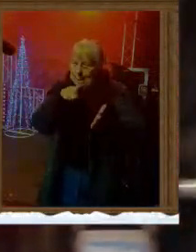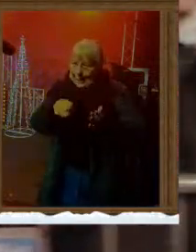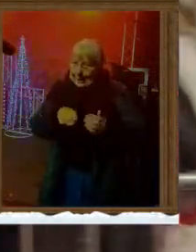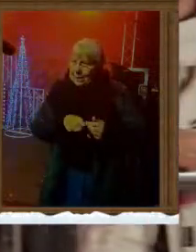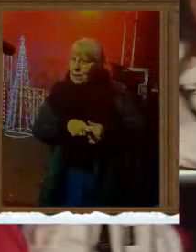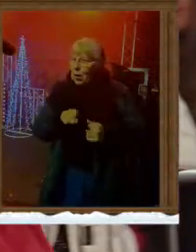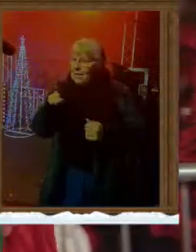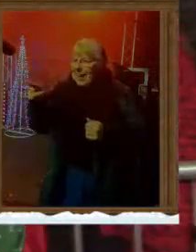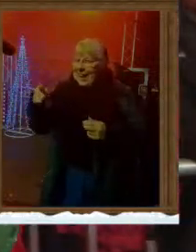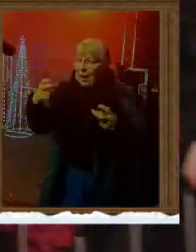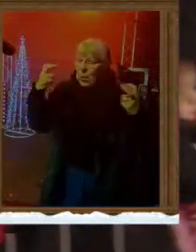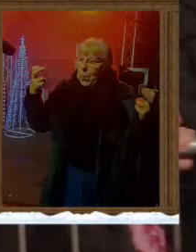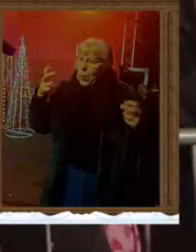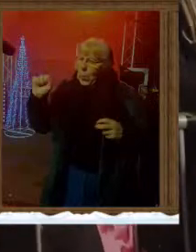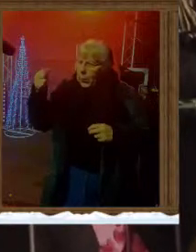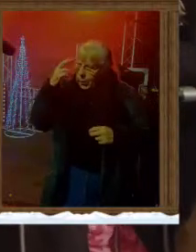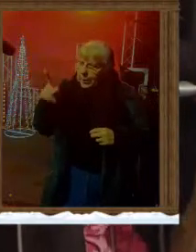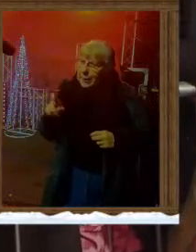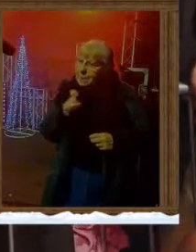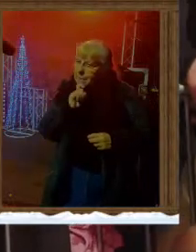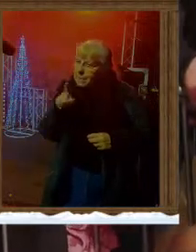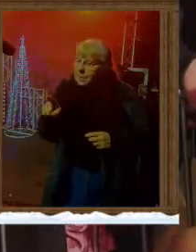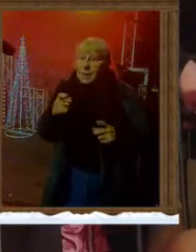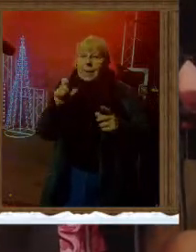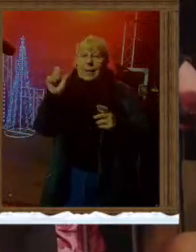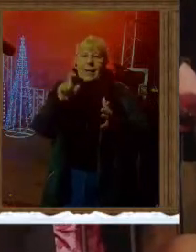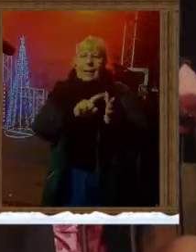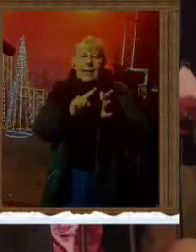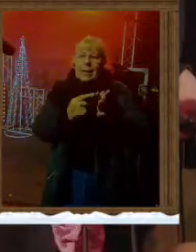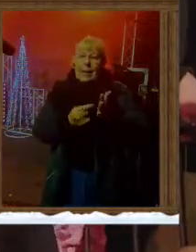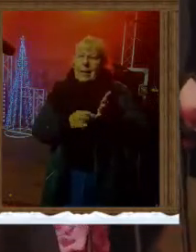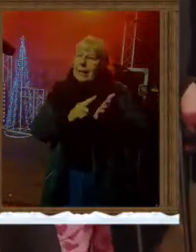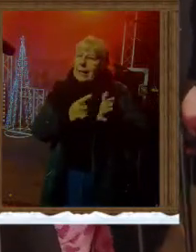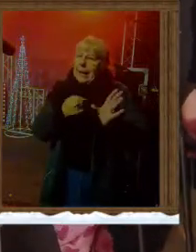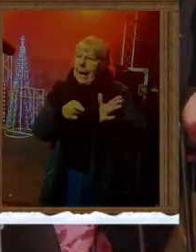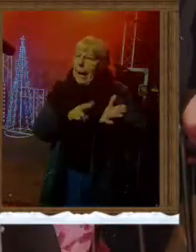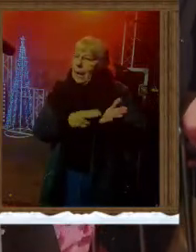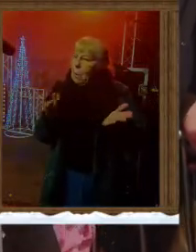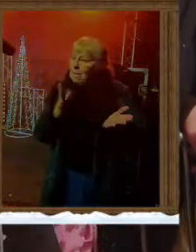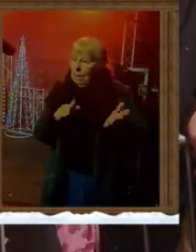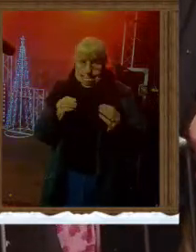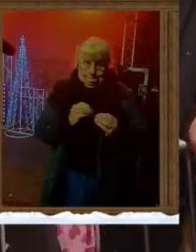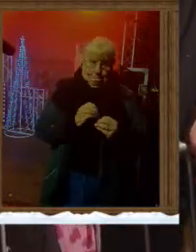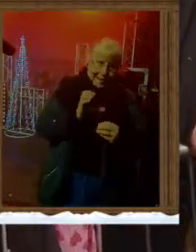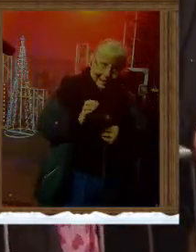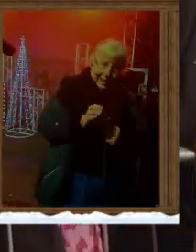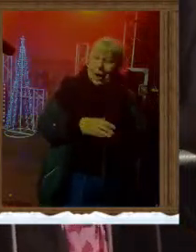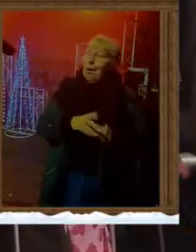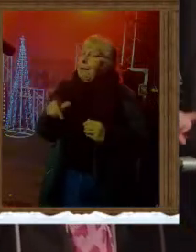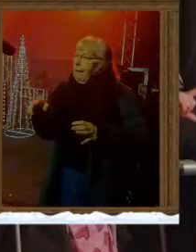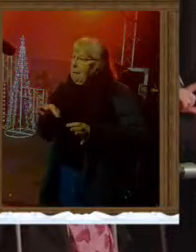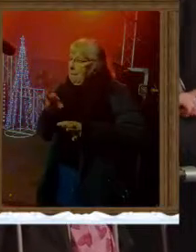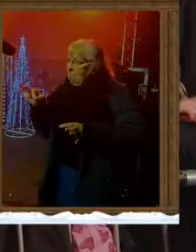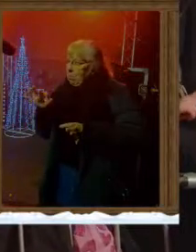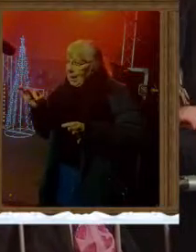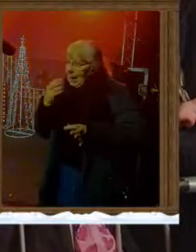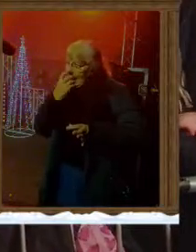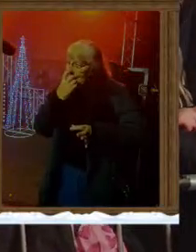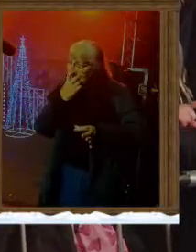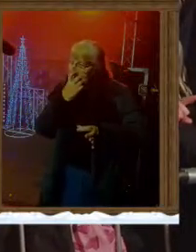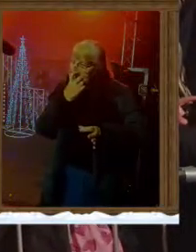here, screaming her head off. What's your name? Caitlin. Where are you from, Caitlin? Ballyclare. Right, pick a prize out, Caitlin. Yo, go on, Ballyclare. Give